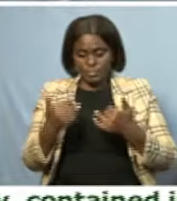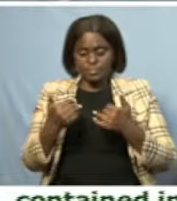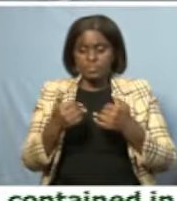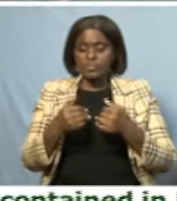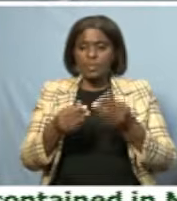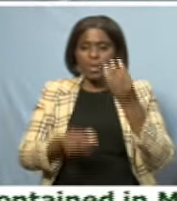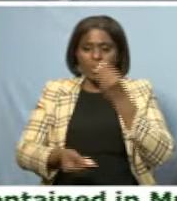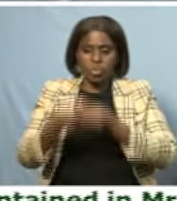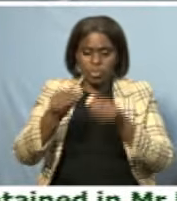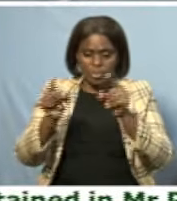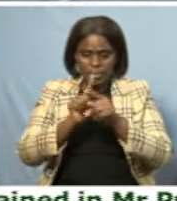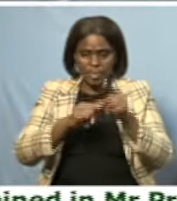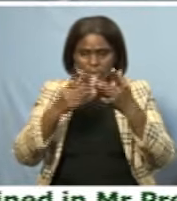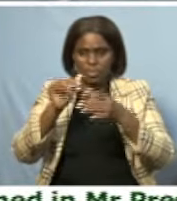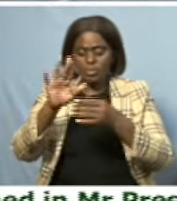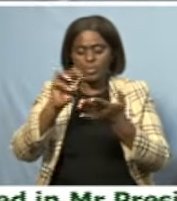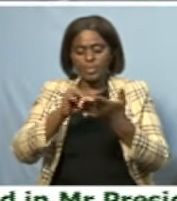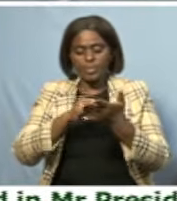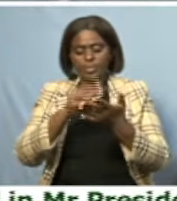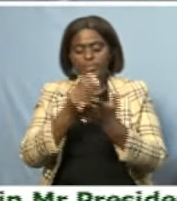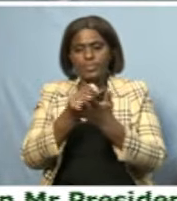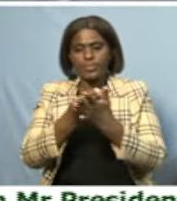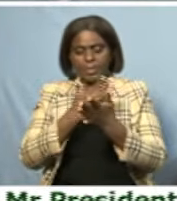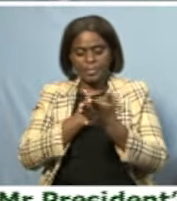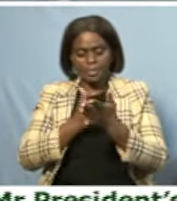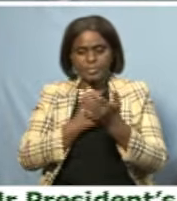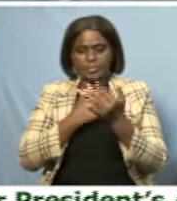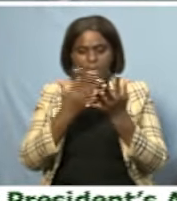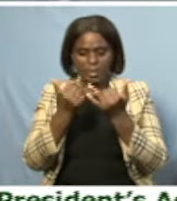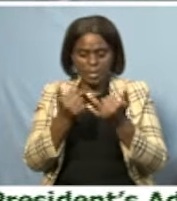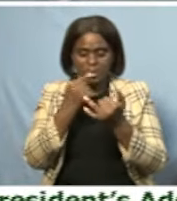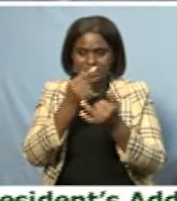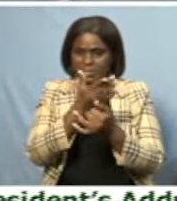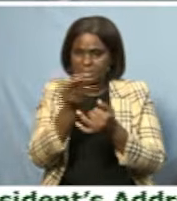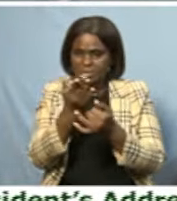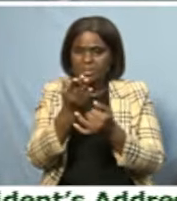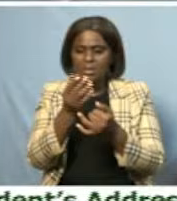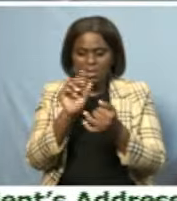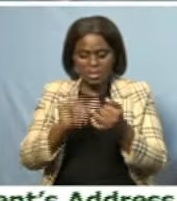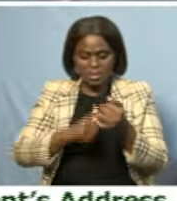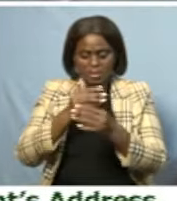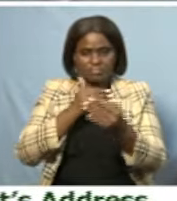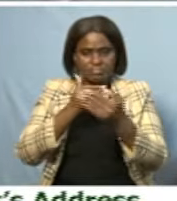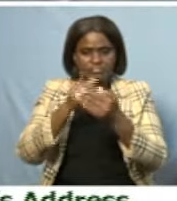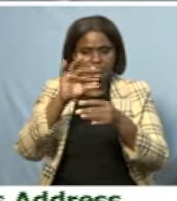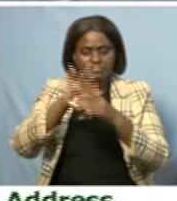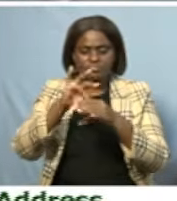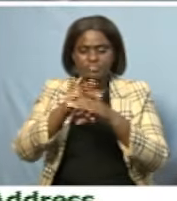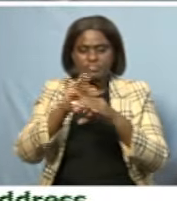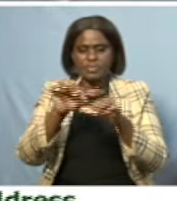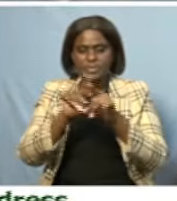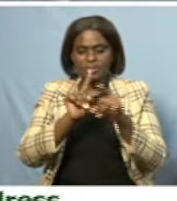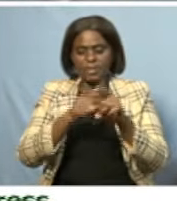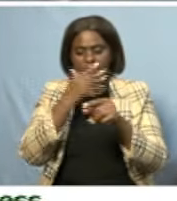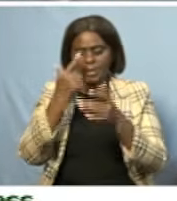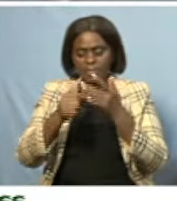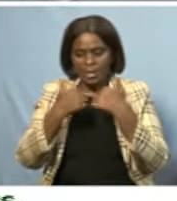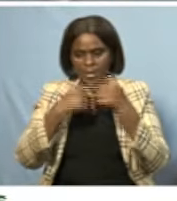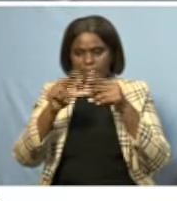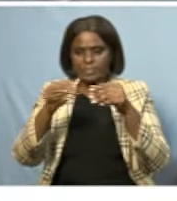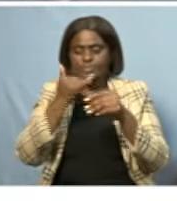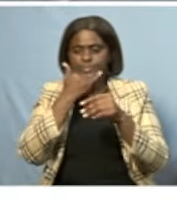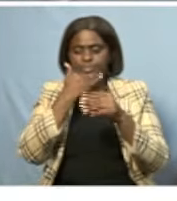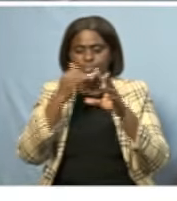duped and are losing millions of money. I therefore want to say this: as we go towards elections, there should be no